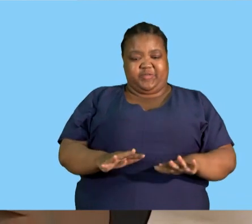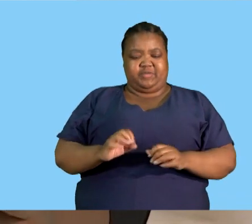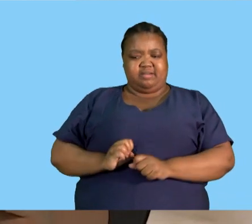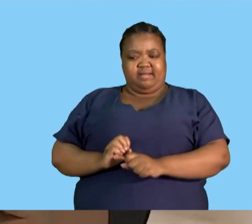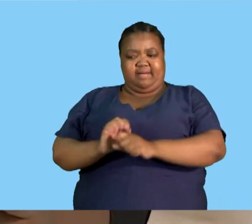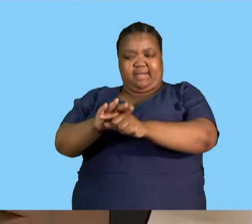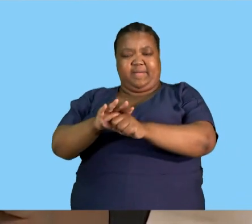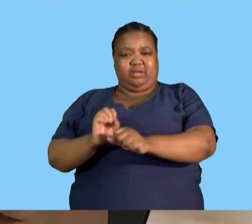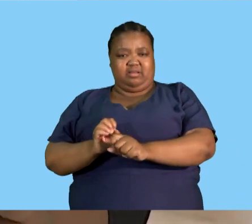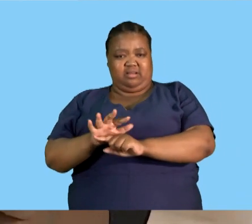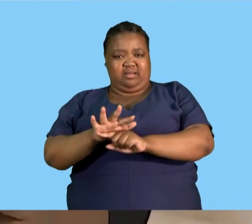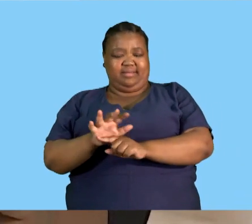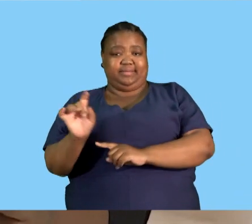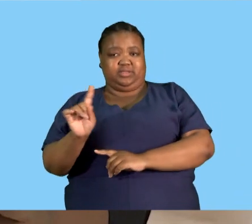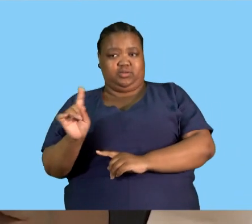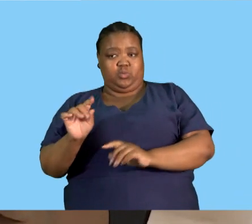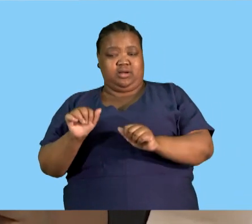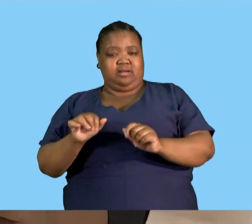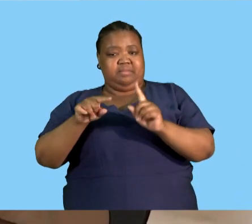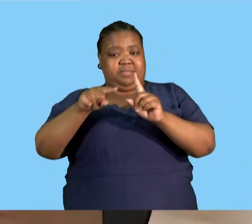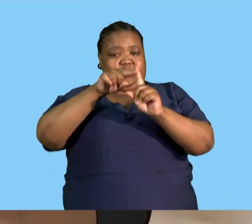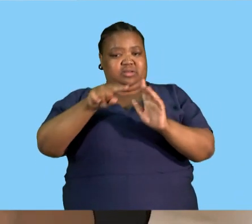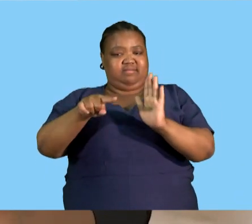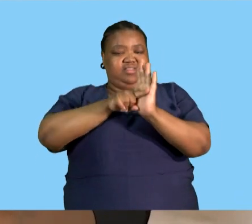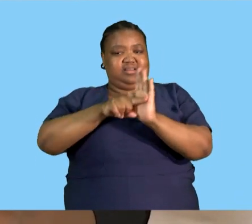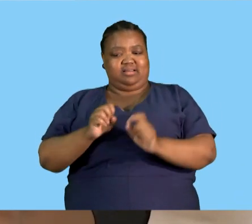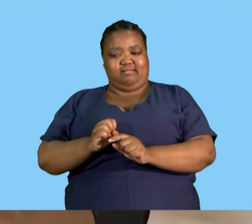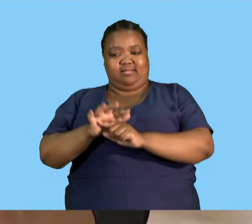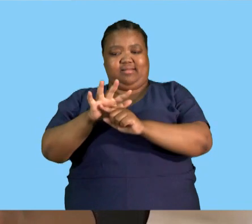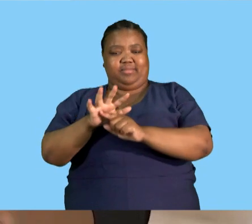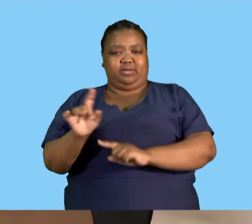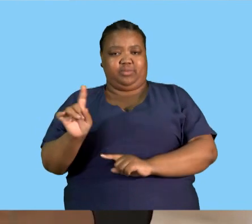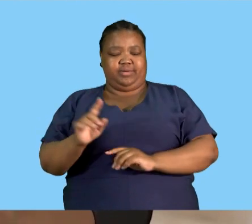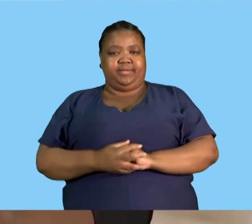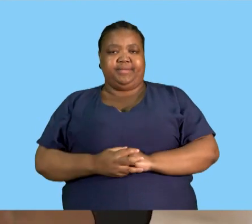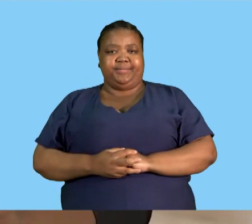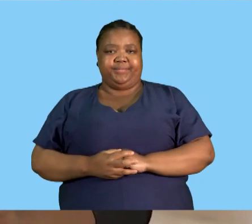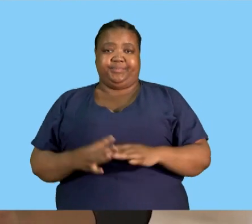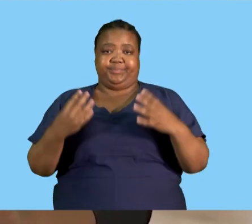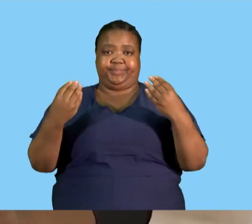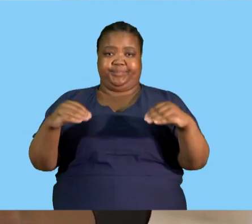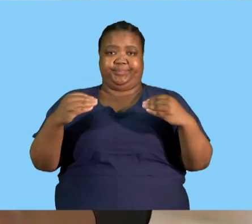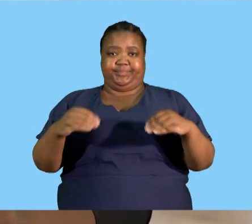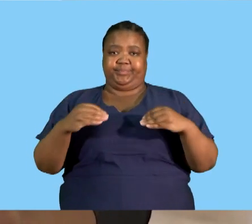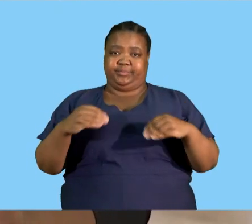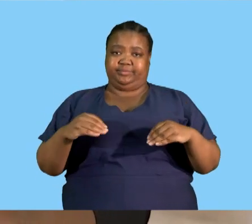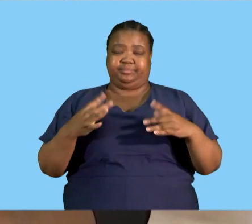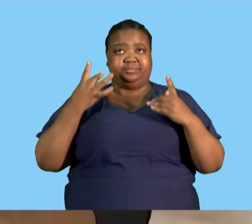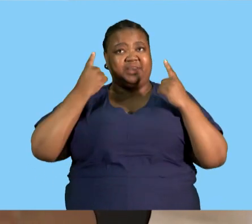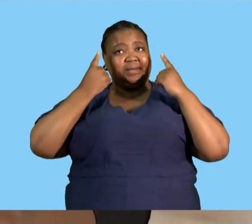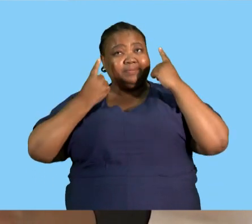looking at its impact, the impact it has on the business, the positives and the negatives. So how do then the business